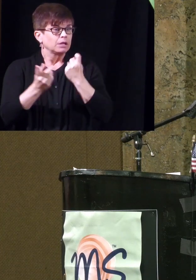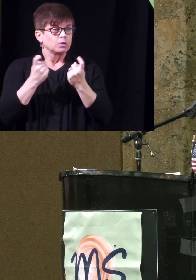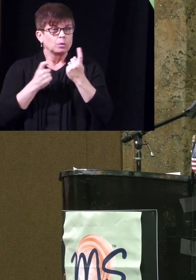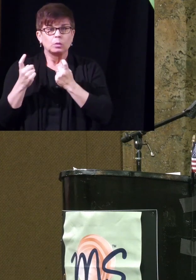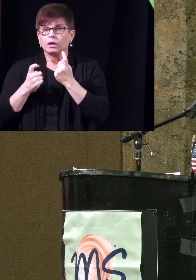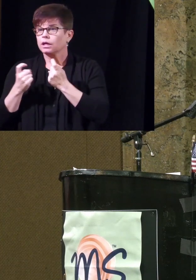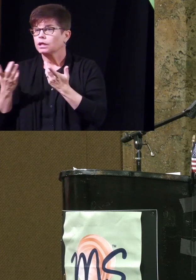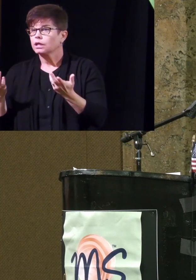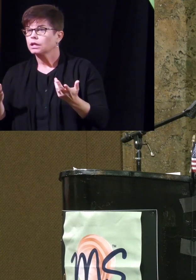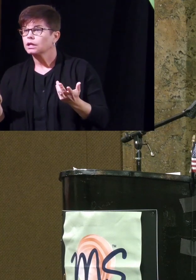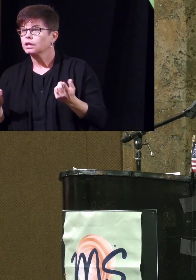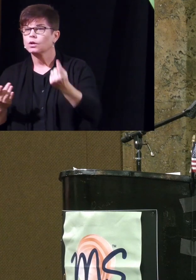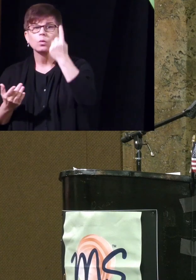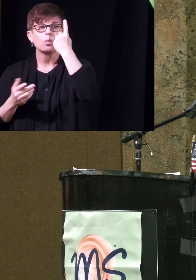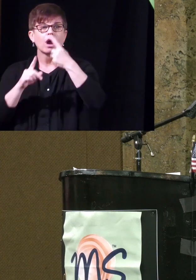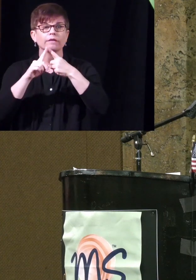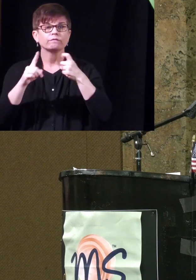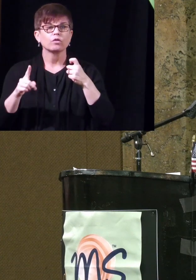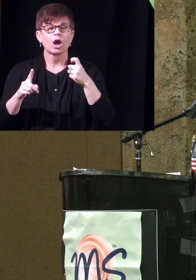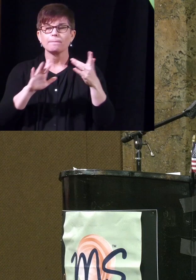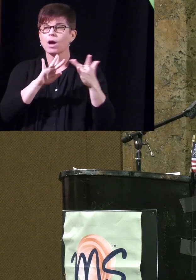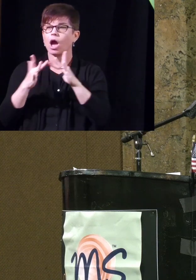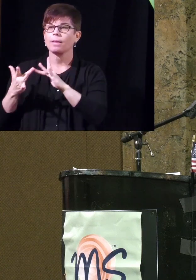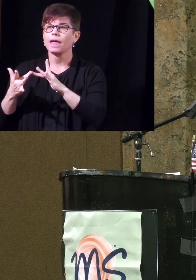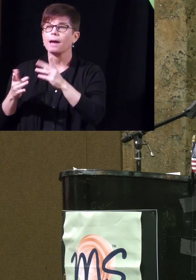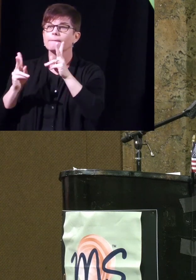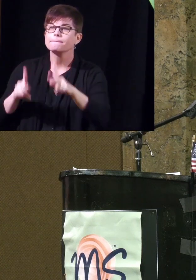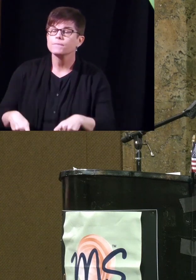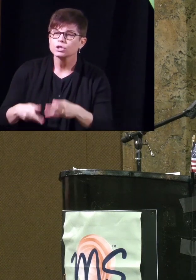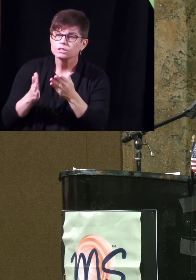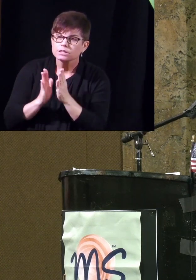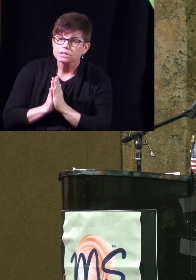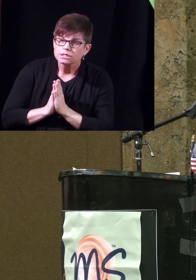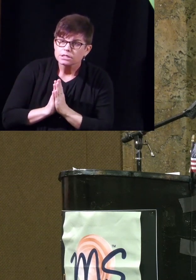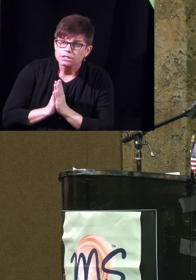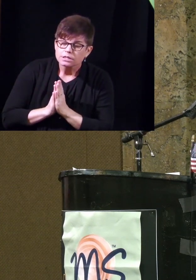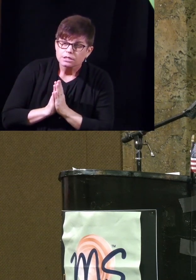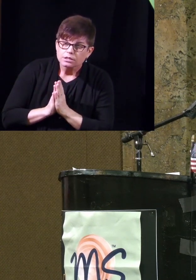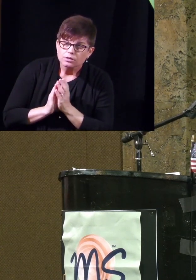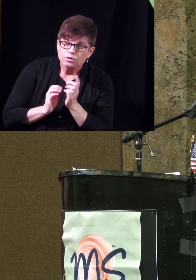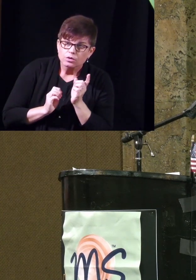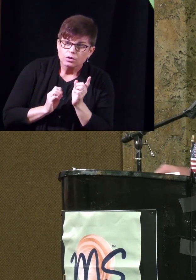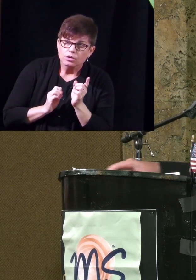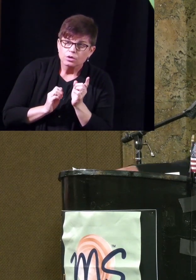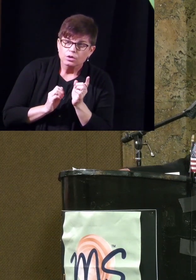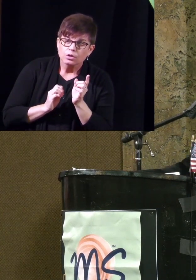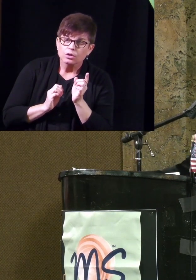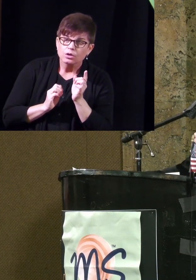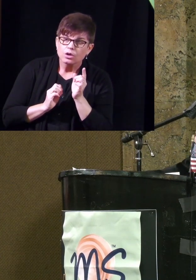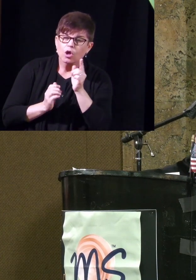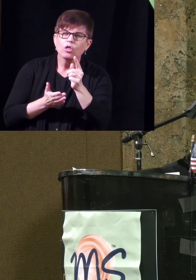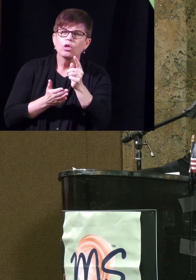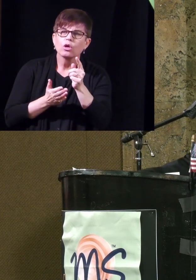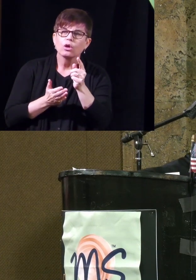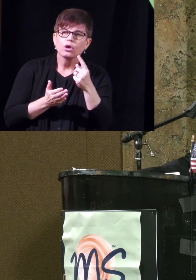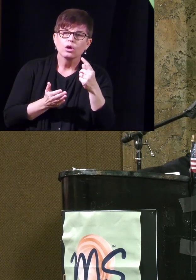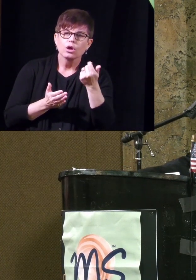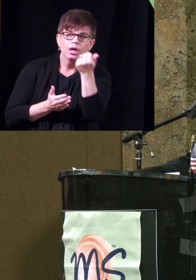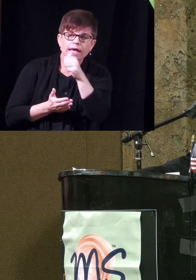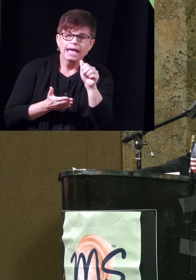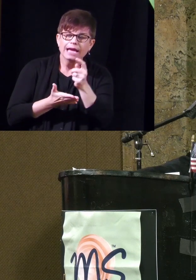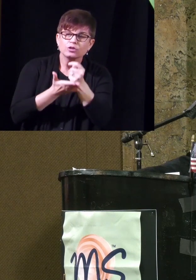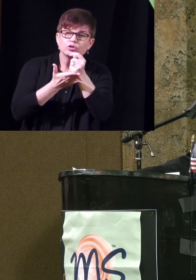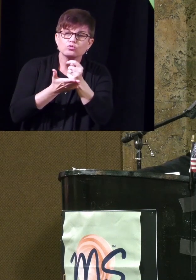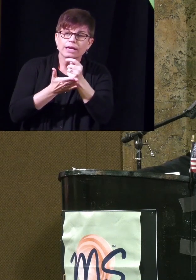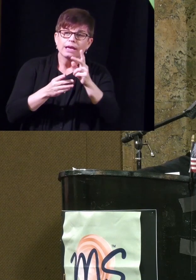questions. I have to take one from the internet right now, and the person's asking: are there any treatments for